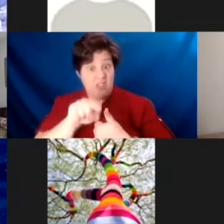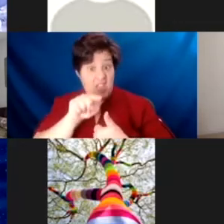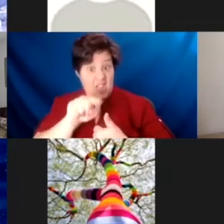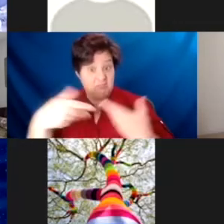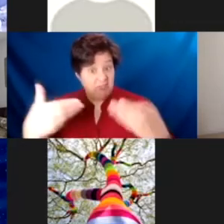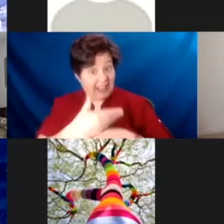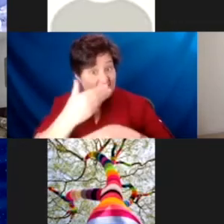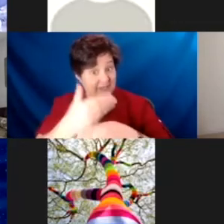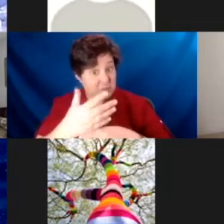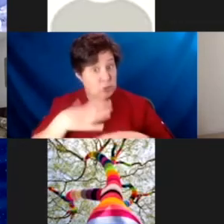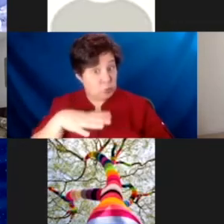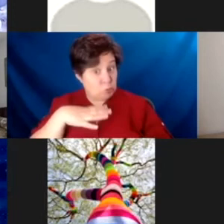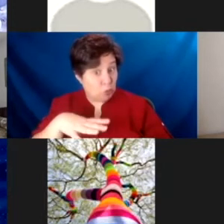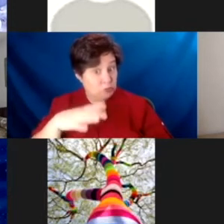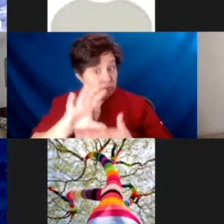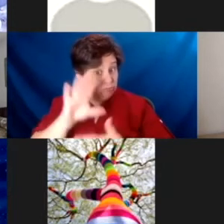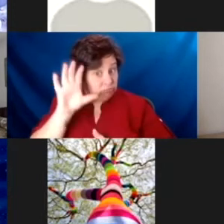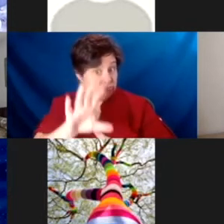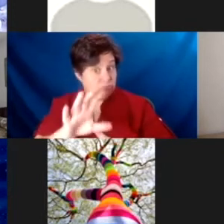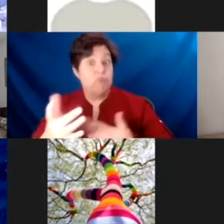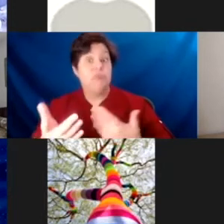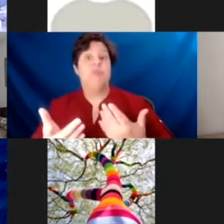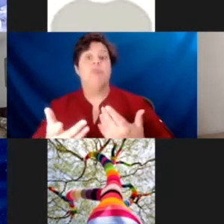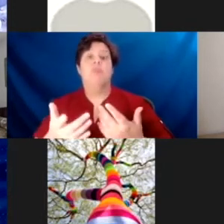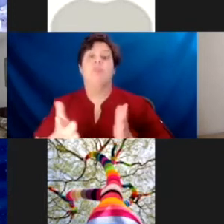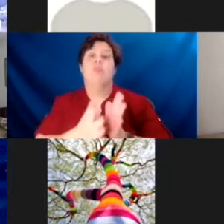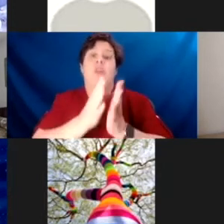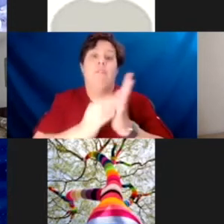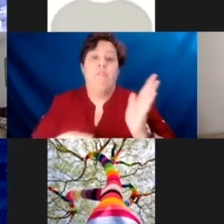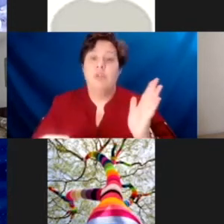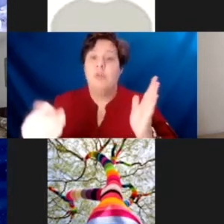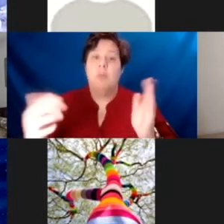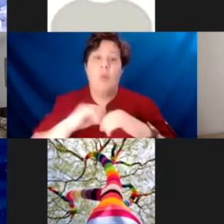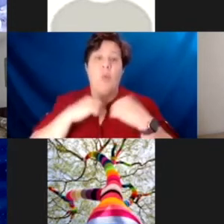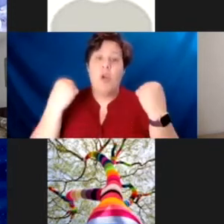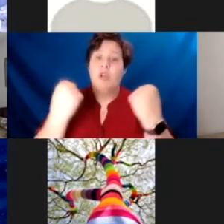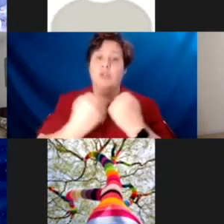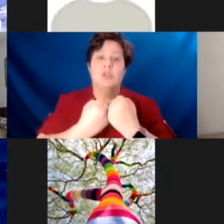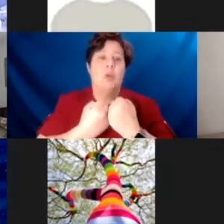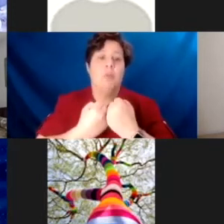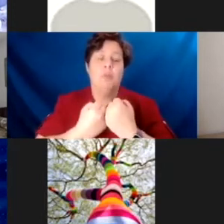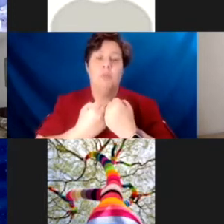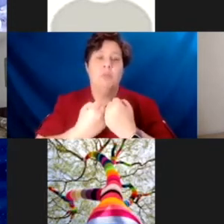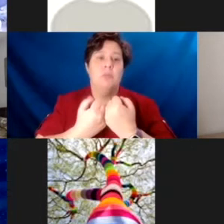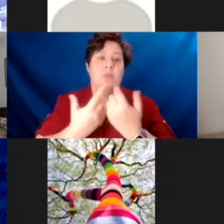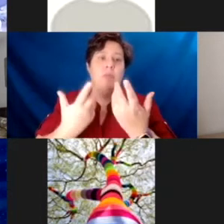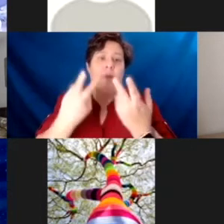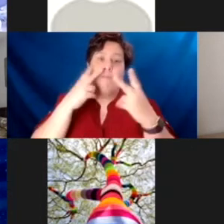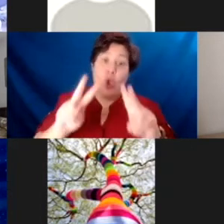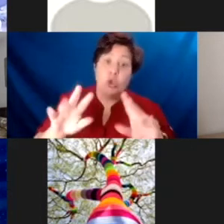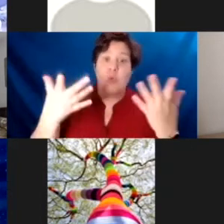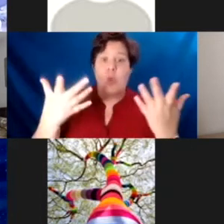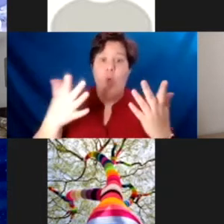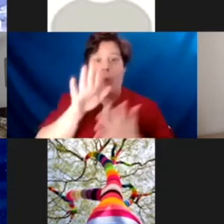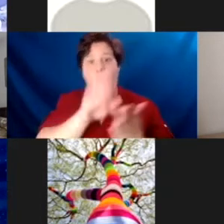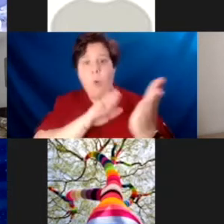activity that you are looking to fund? So for example, a workshop, either virtual or in person,